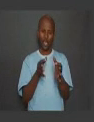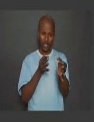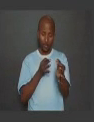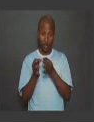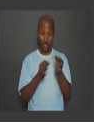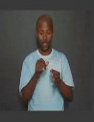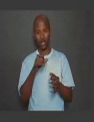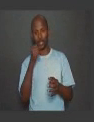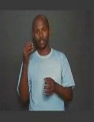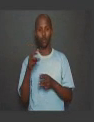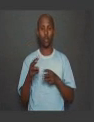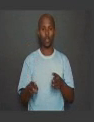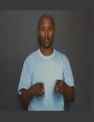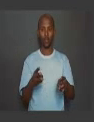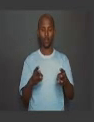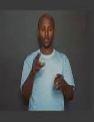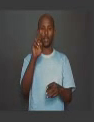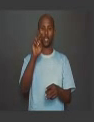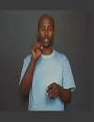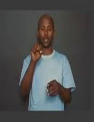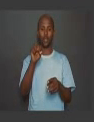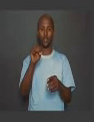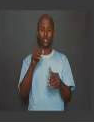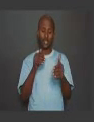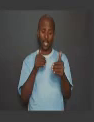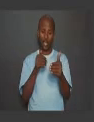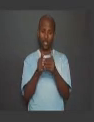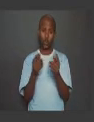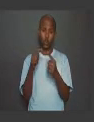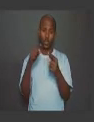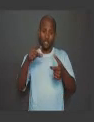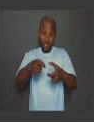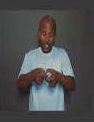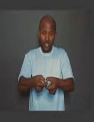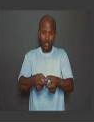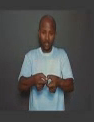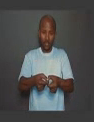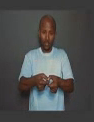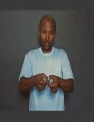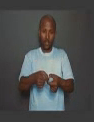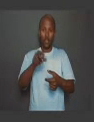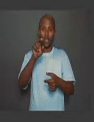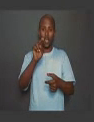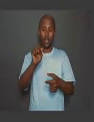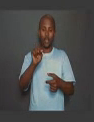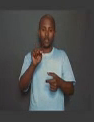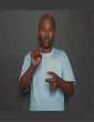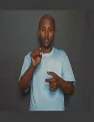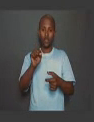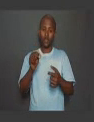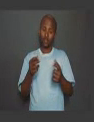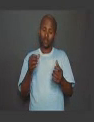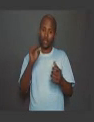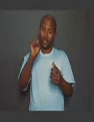Expressed another way, as n tends to infinity, Sn tends to